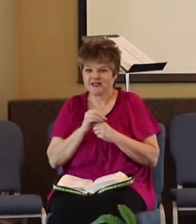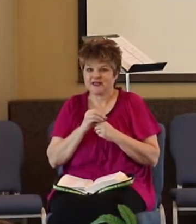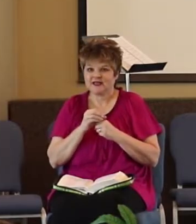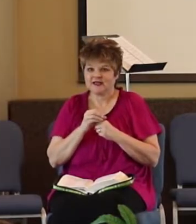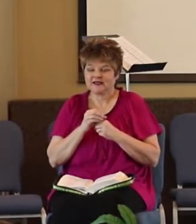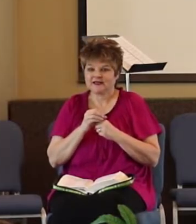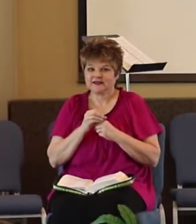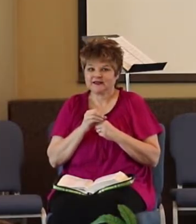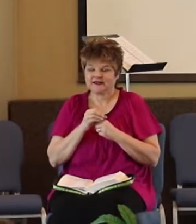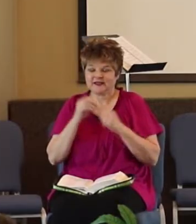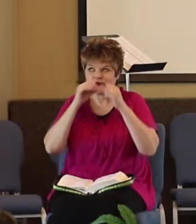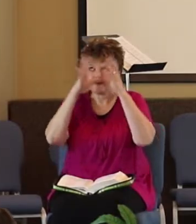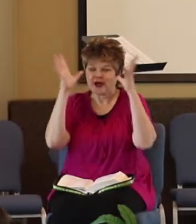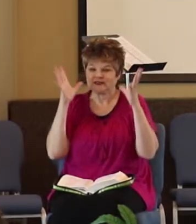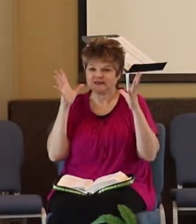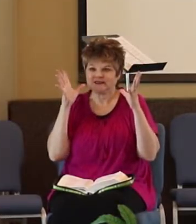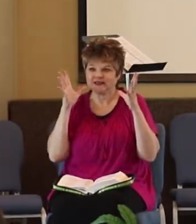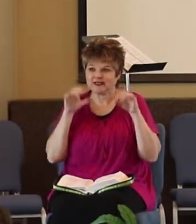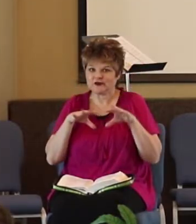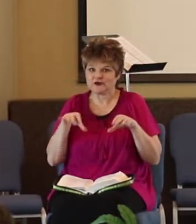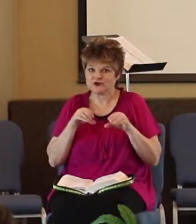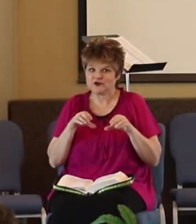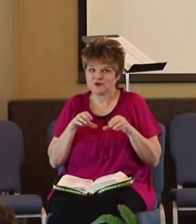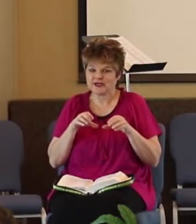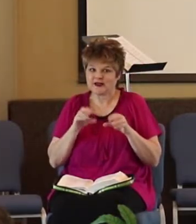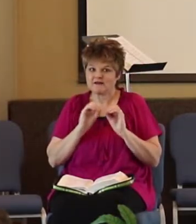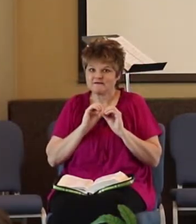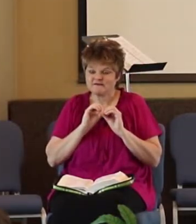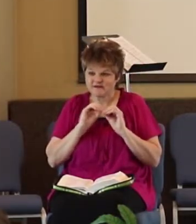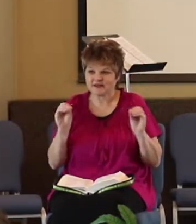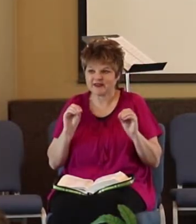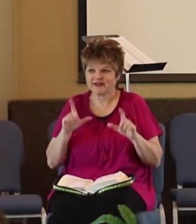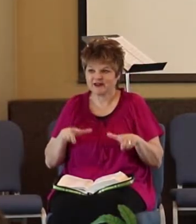accomplished nothing in your life, according